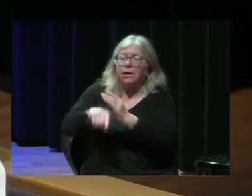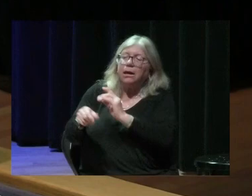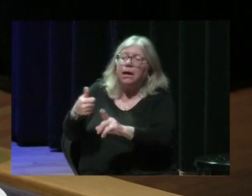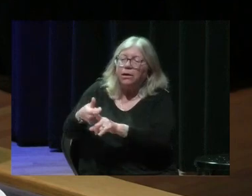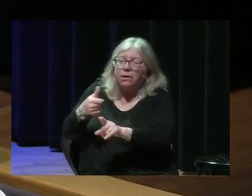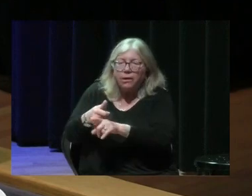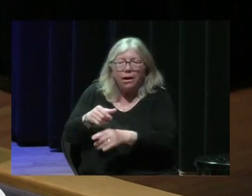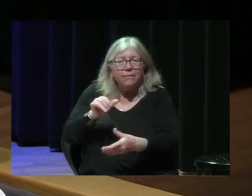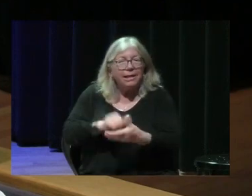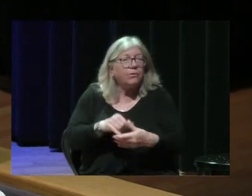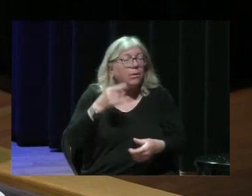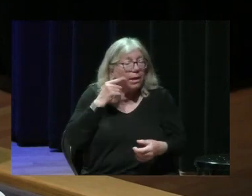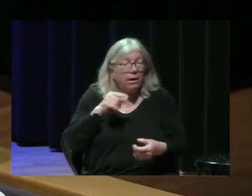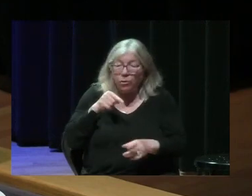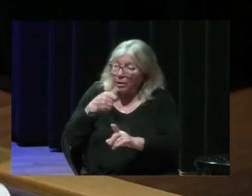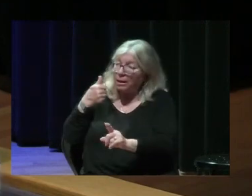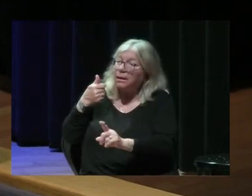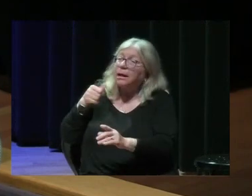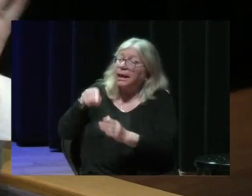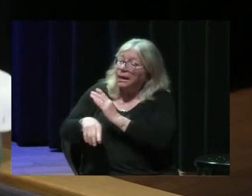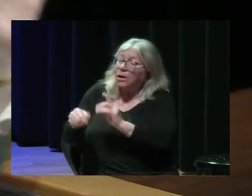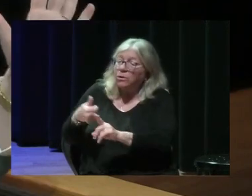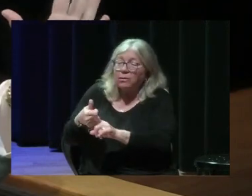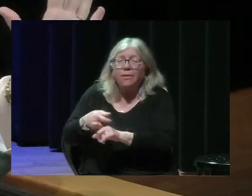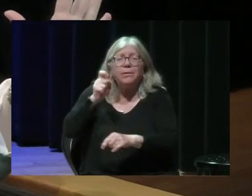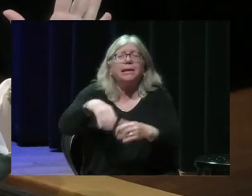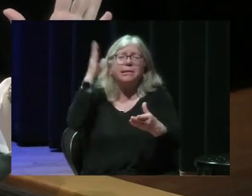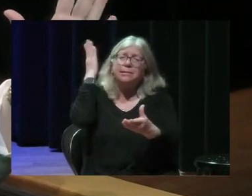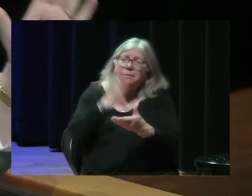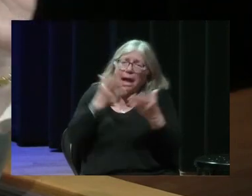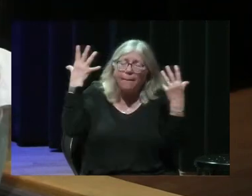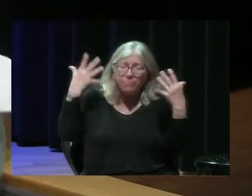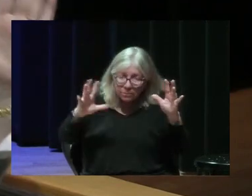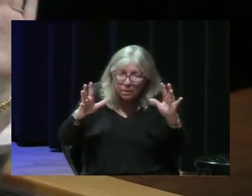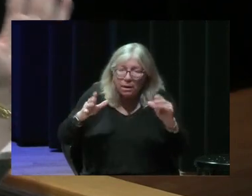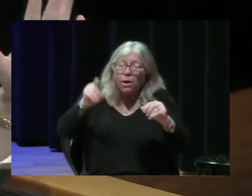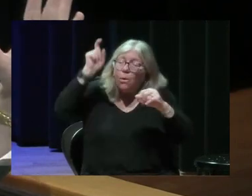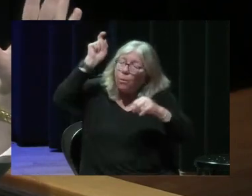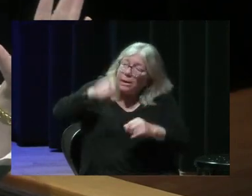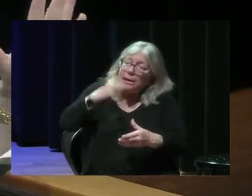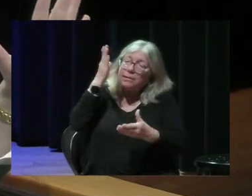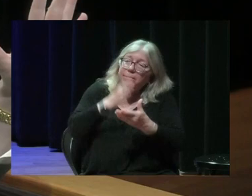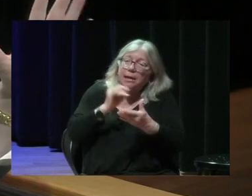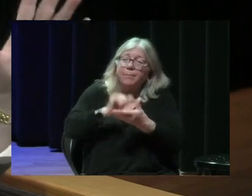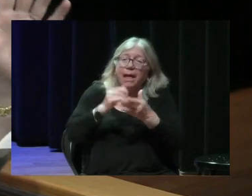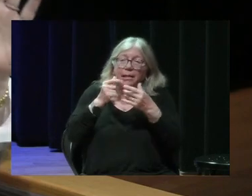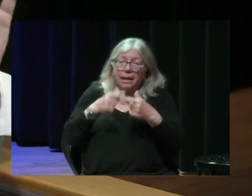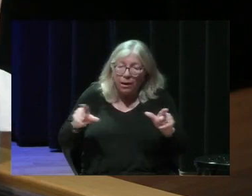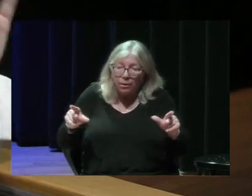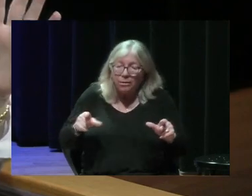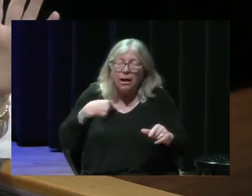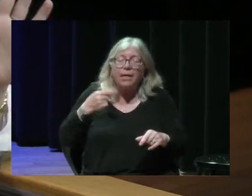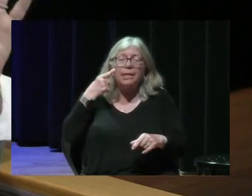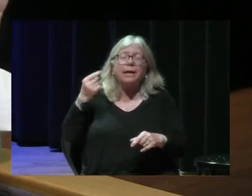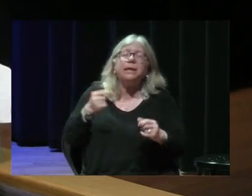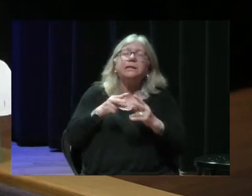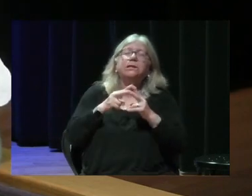That's what we think is going to happen. You're going to kill yourself. We have got to stop that. We have got to stop that language. I think it is